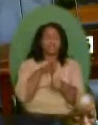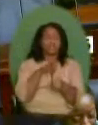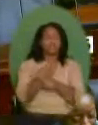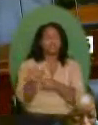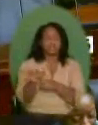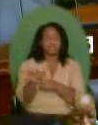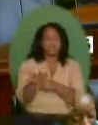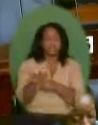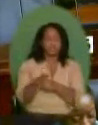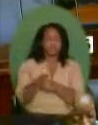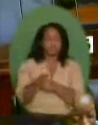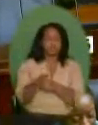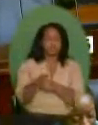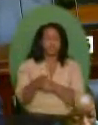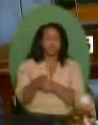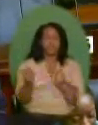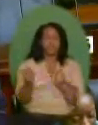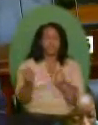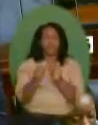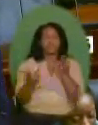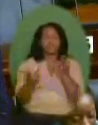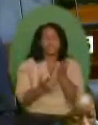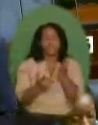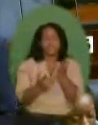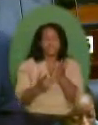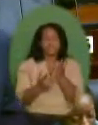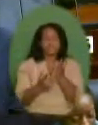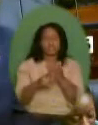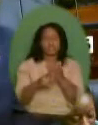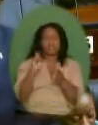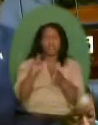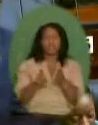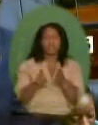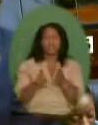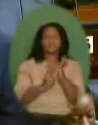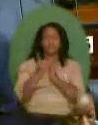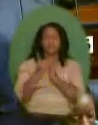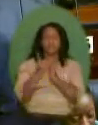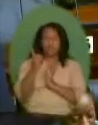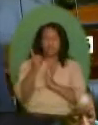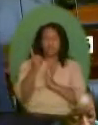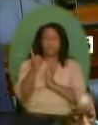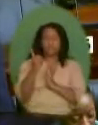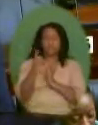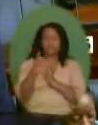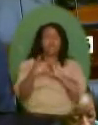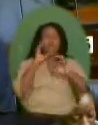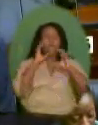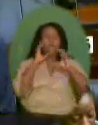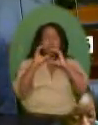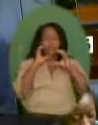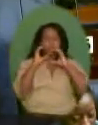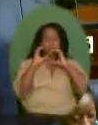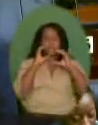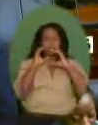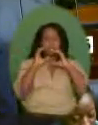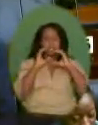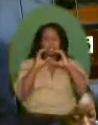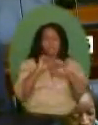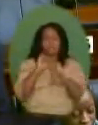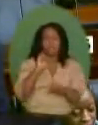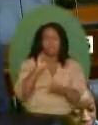meaningful way in today's information age without a developed communication infrastructure. ICT has transformed and